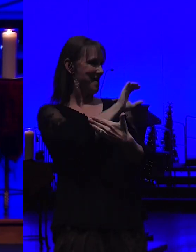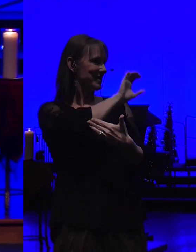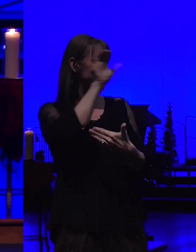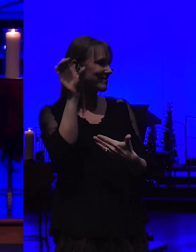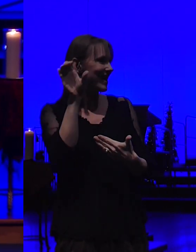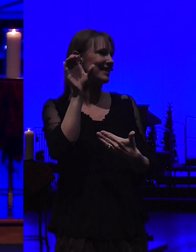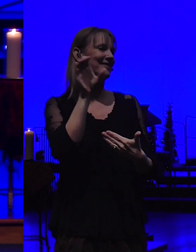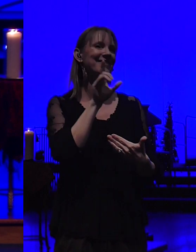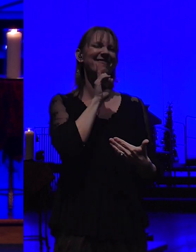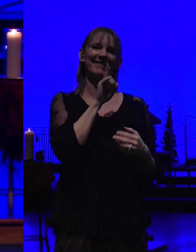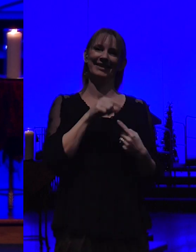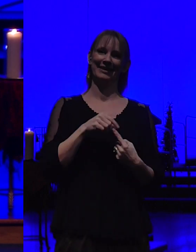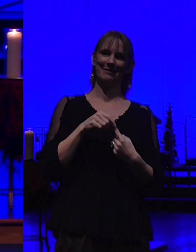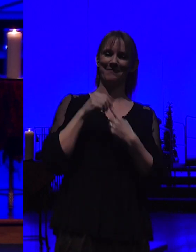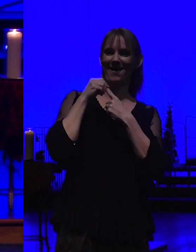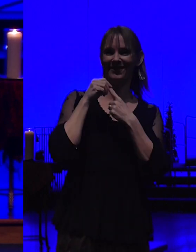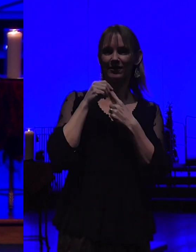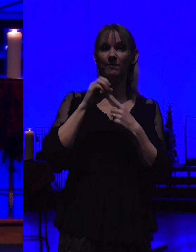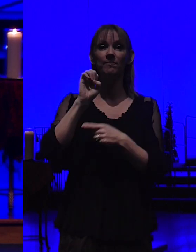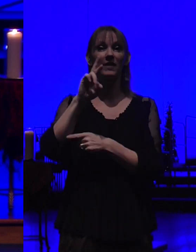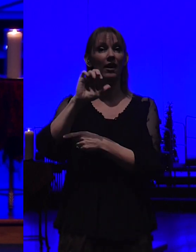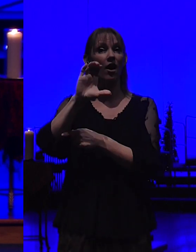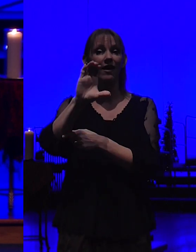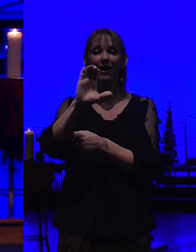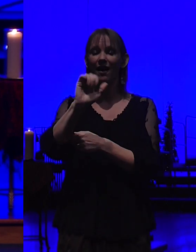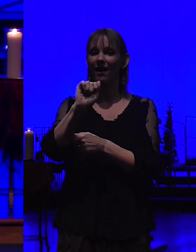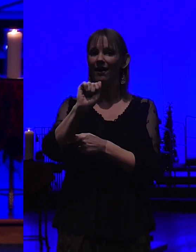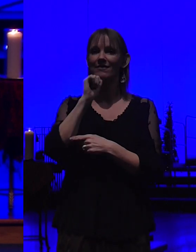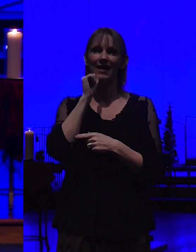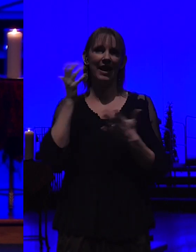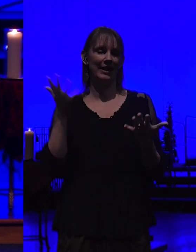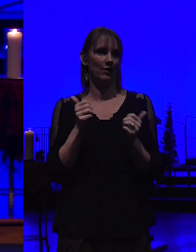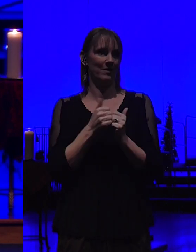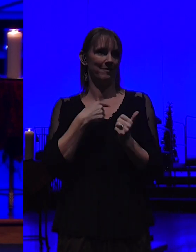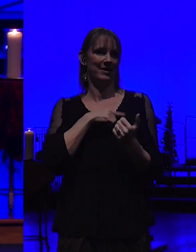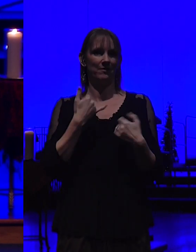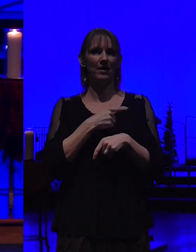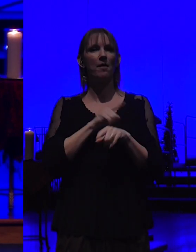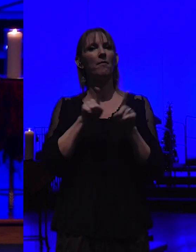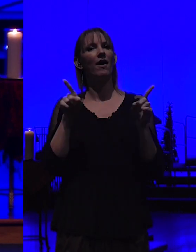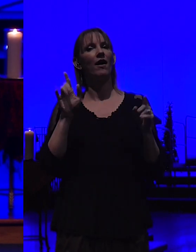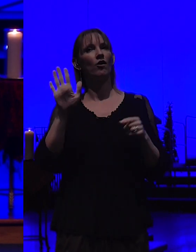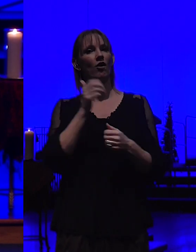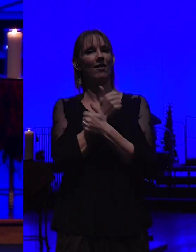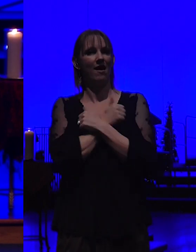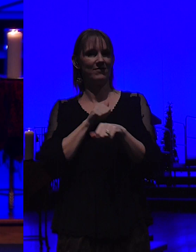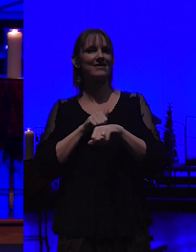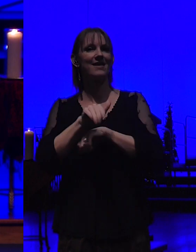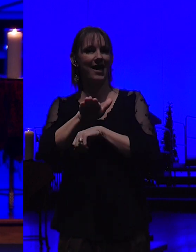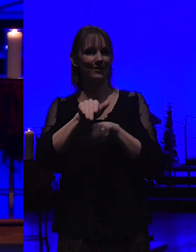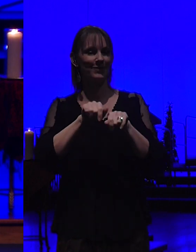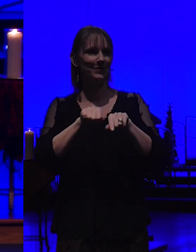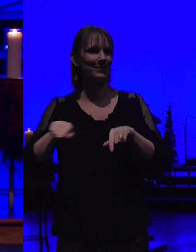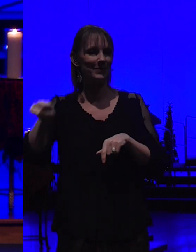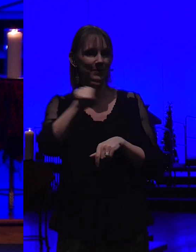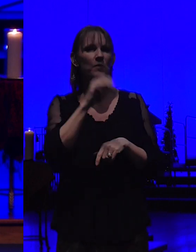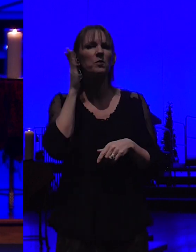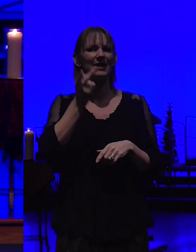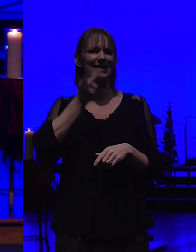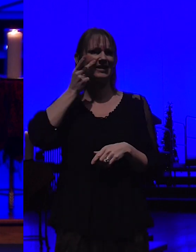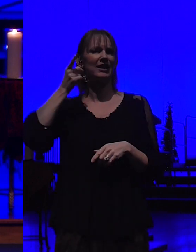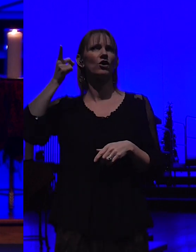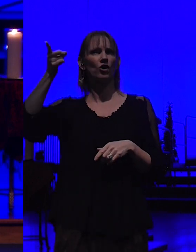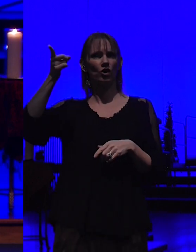It's very, very special. Erica isn't with me today here, but she sends her love, and you'll see